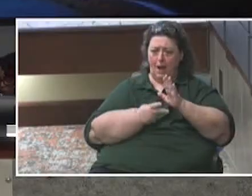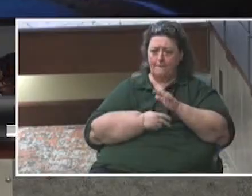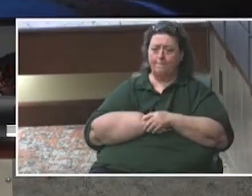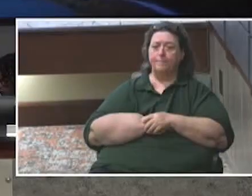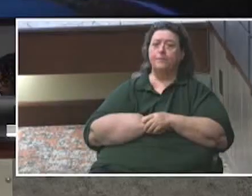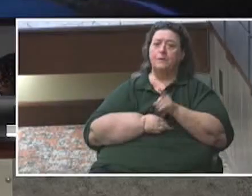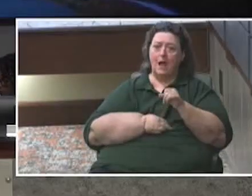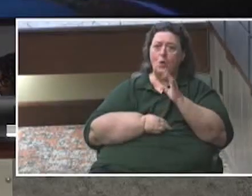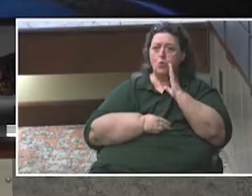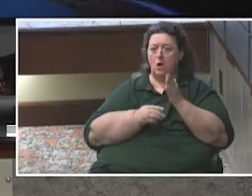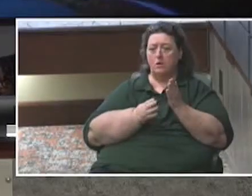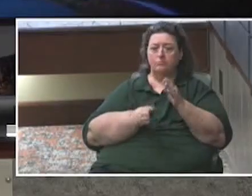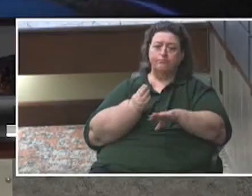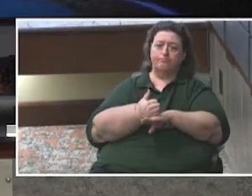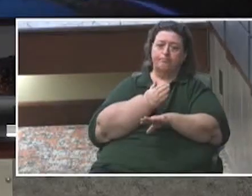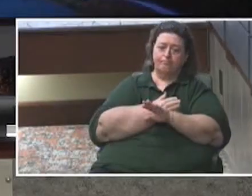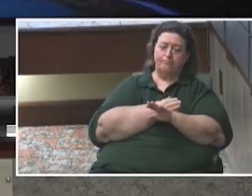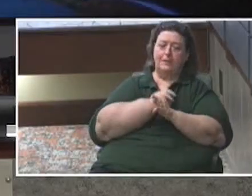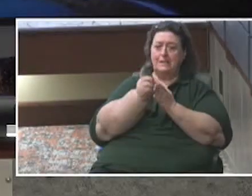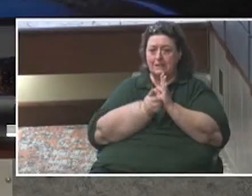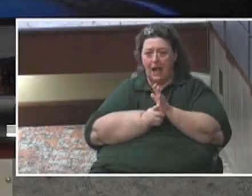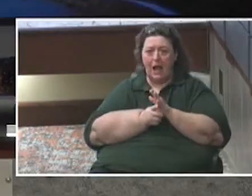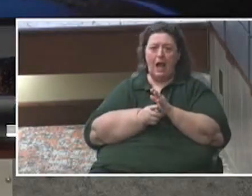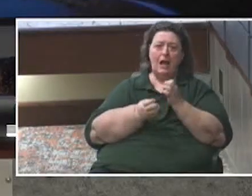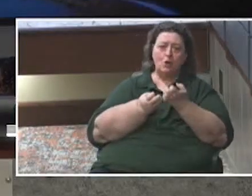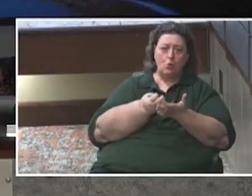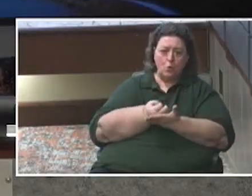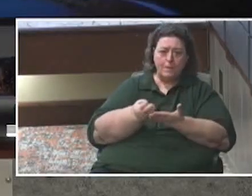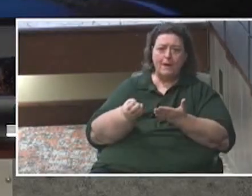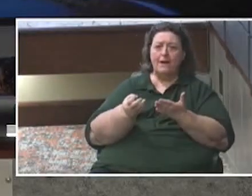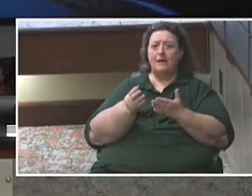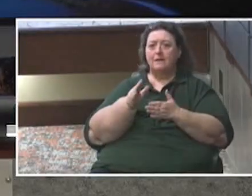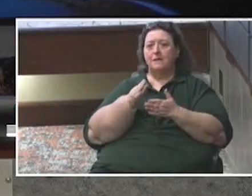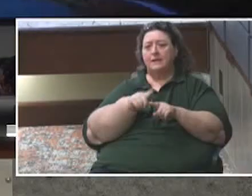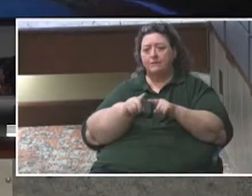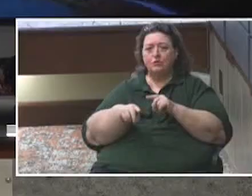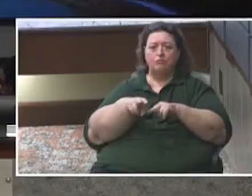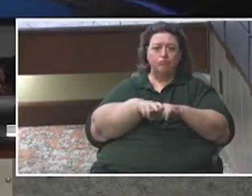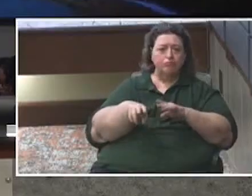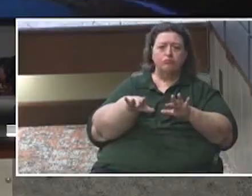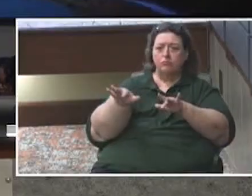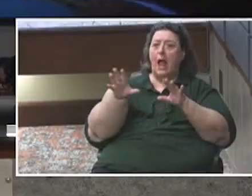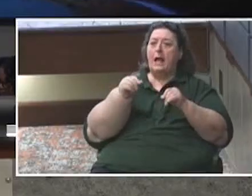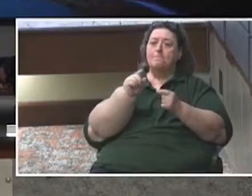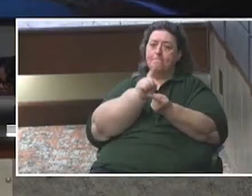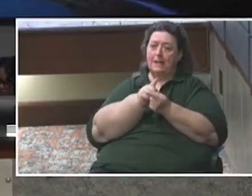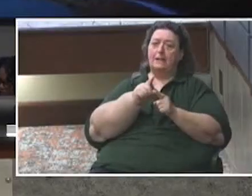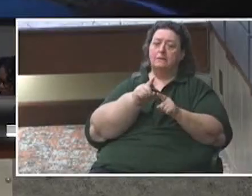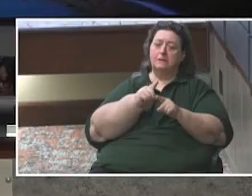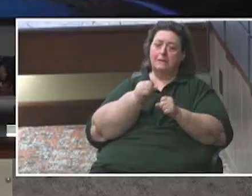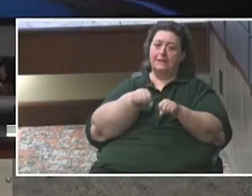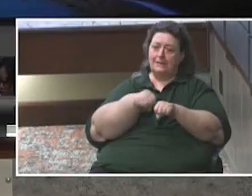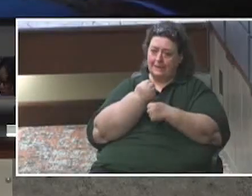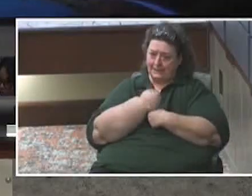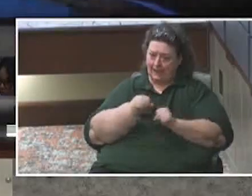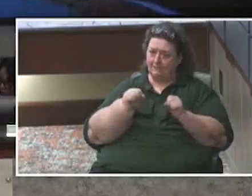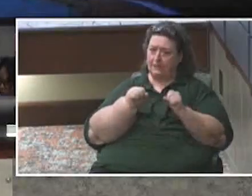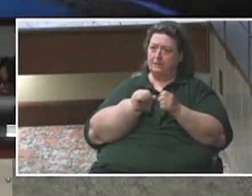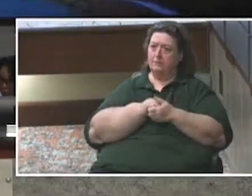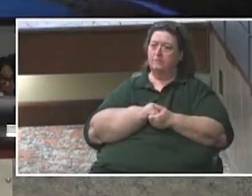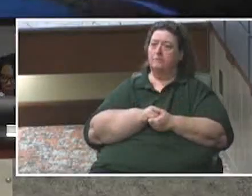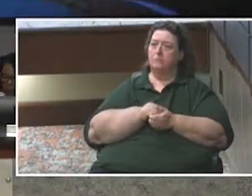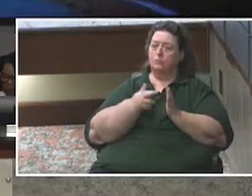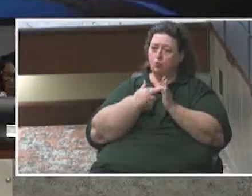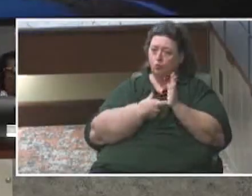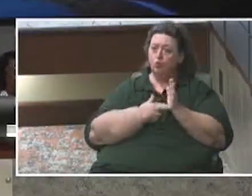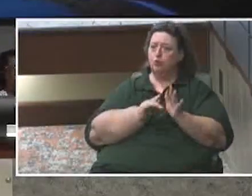and functionality through updated equipment, furnishings, and materials that meet current safety standards. Real quick on that